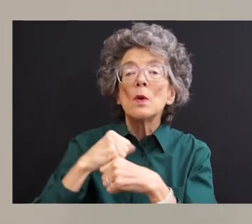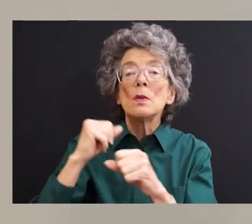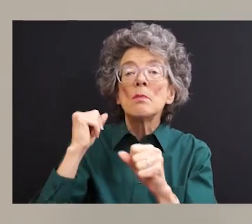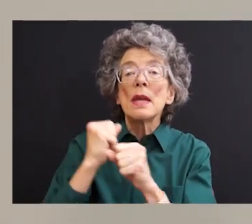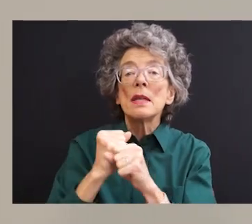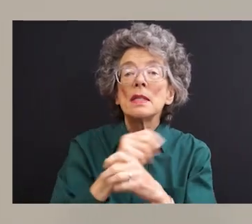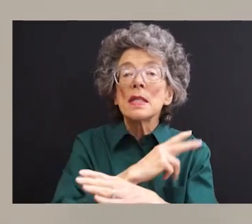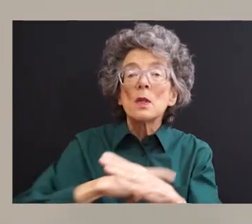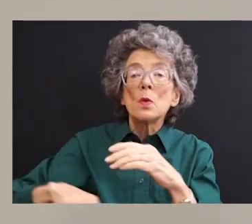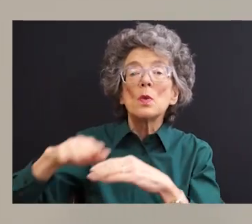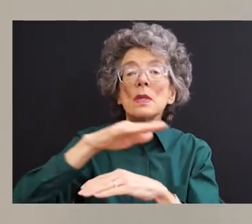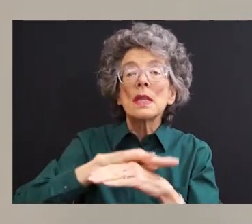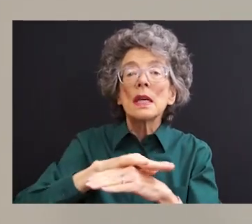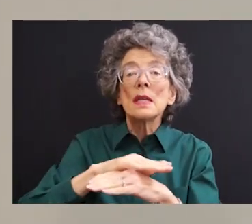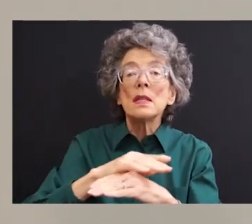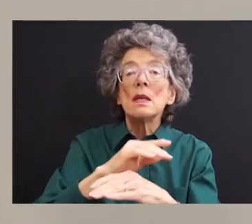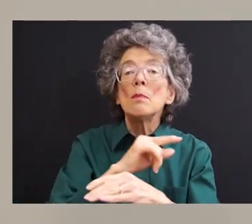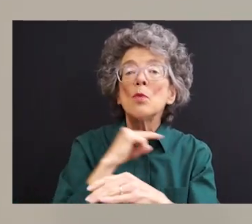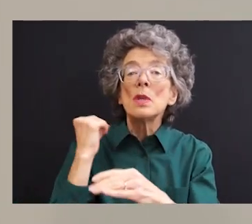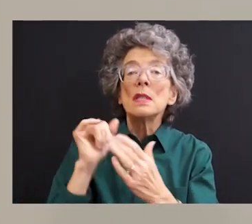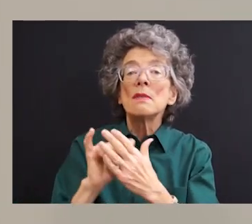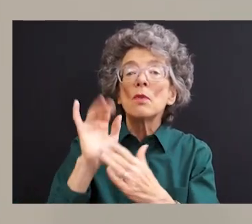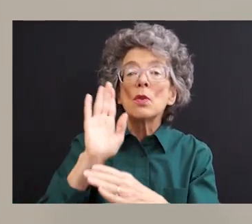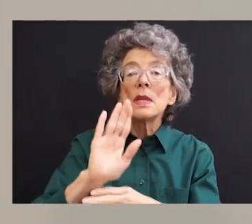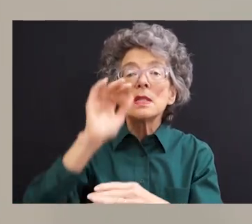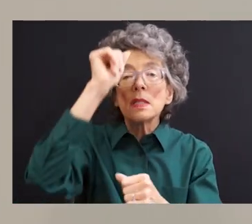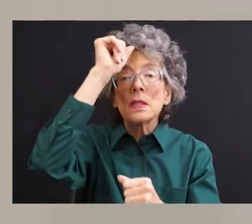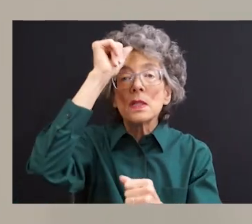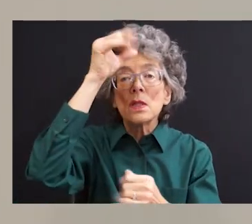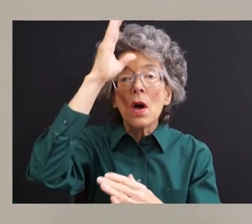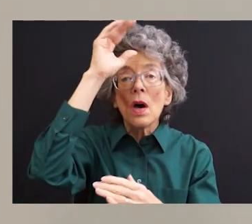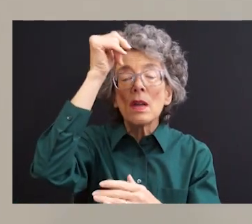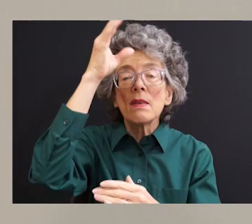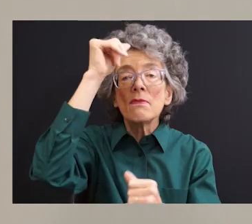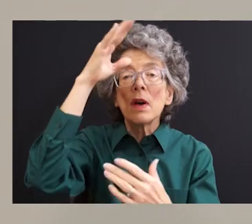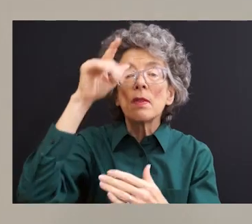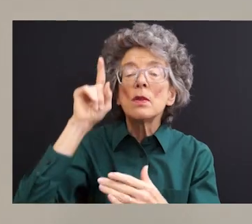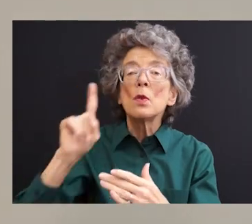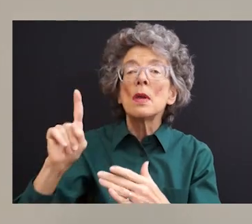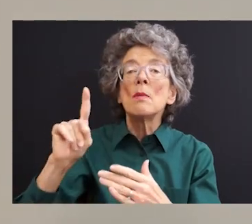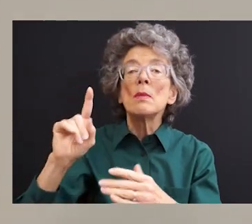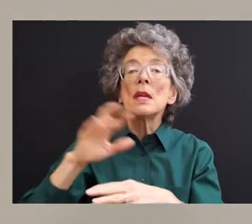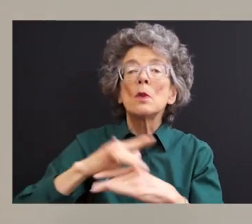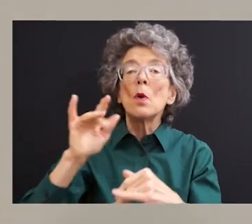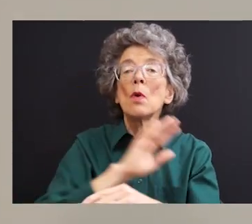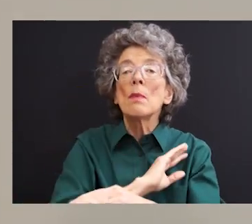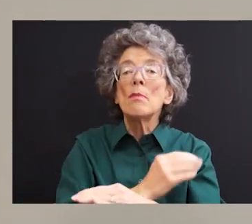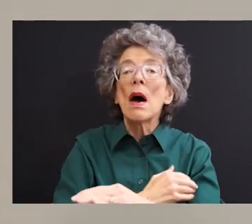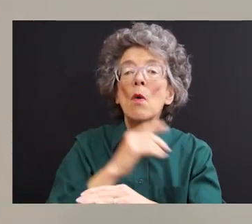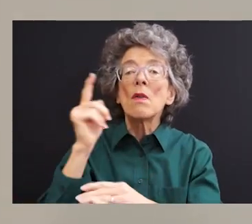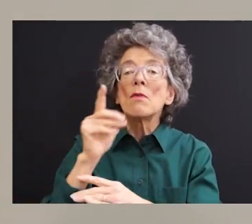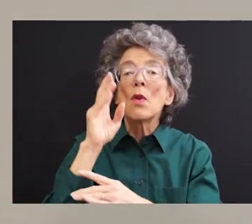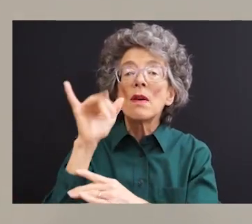kingdom, priests for his God and Father, to him be glory and power forever and ever.